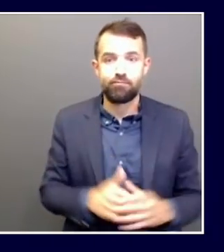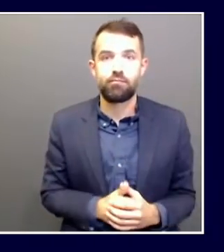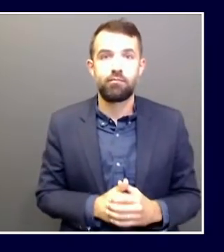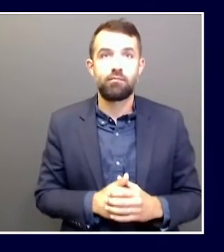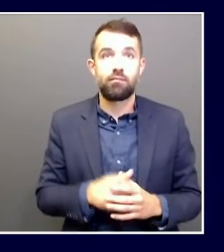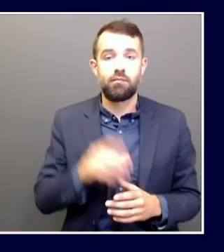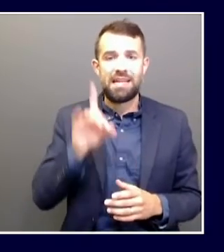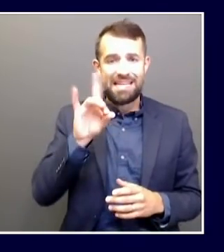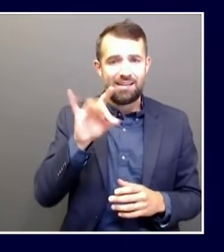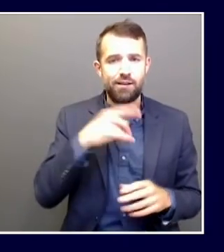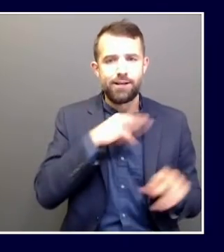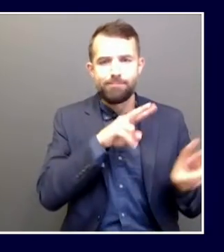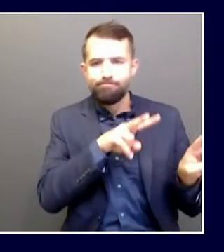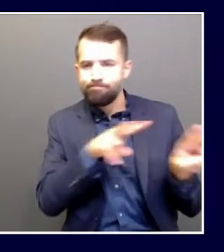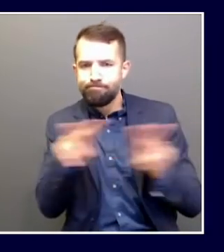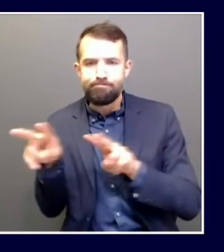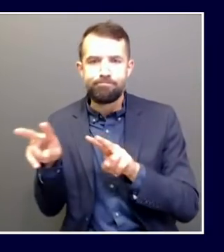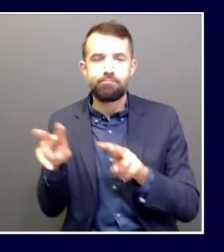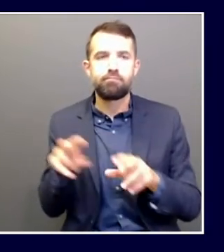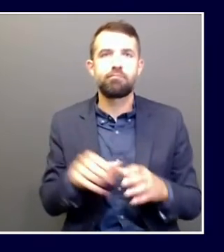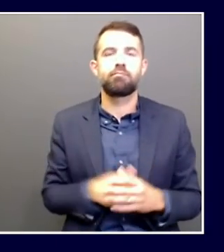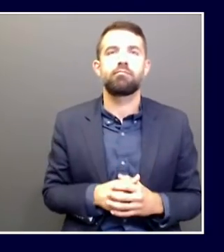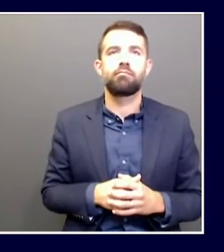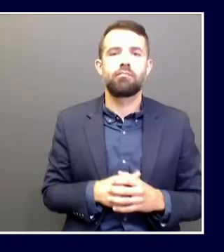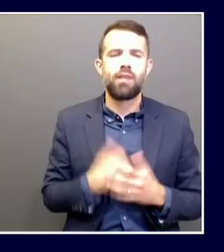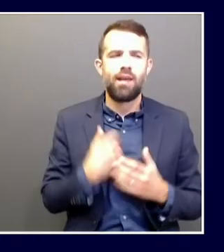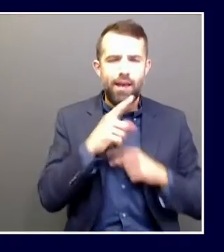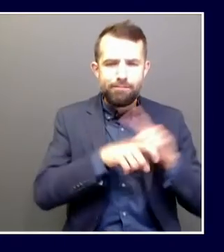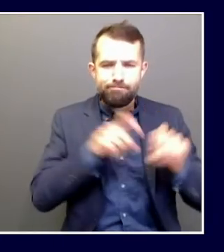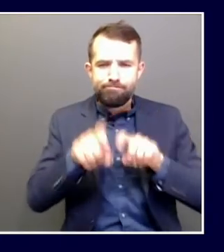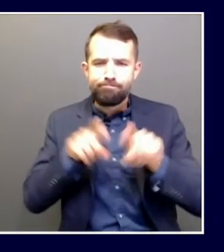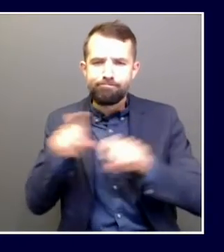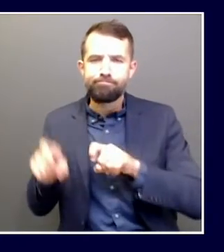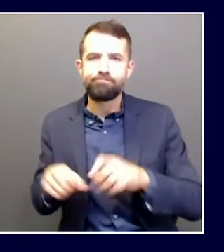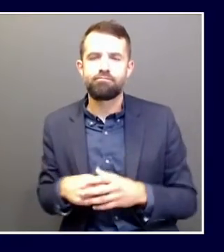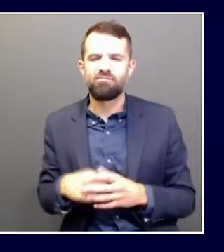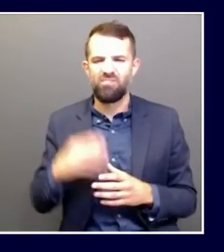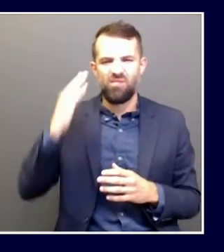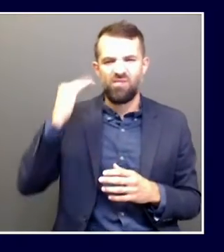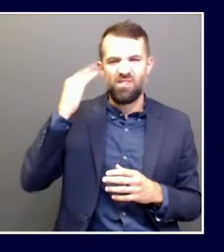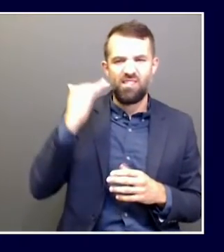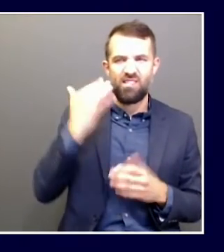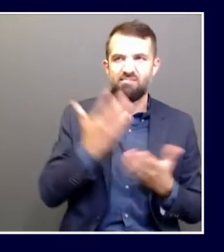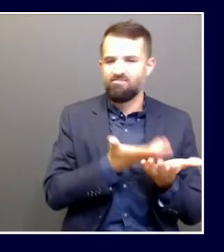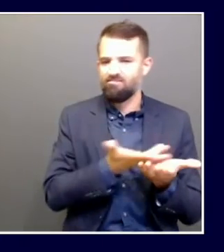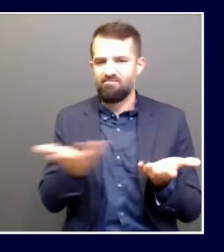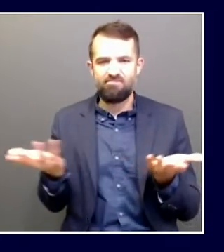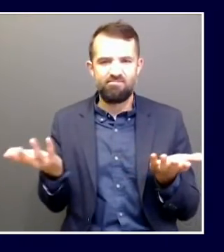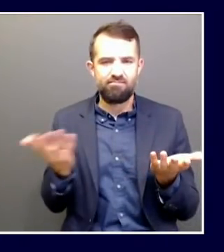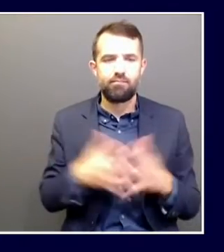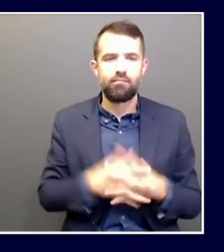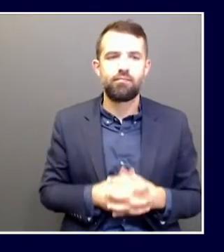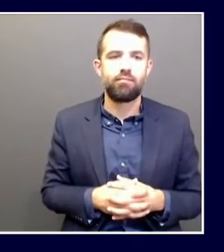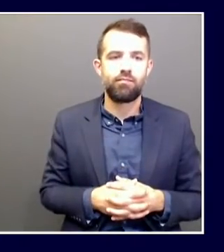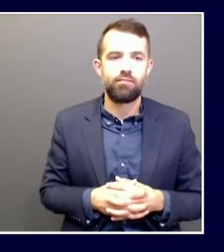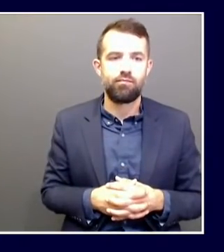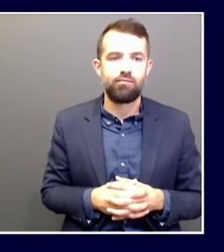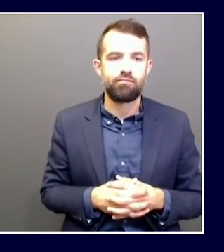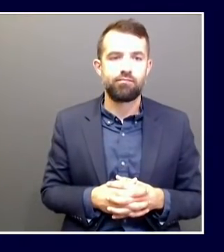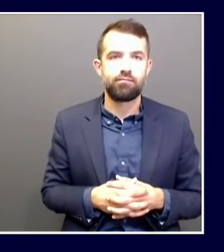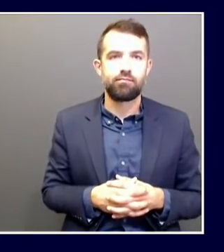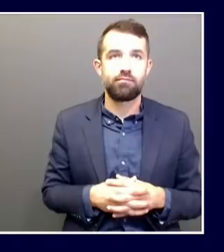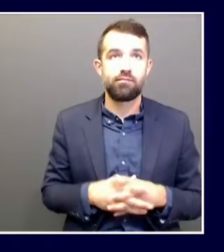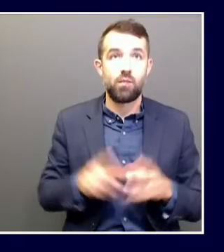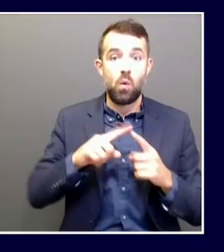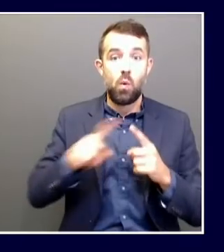population level to get a sense of what's driving those concerns. Earlier on, by earlier on, I mean,